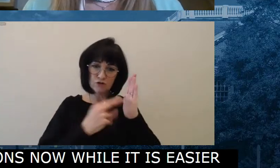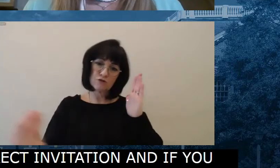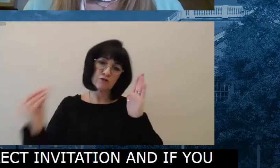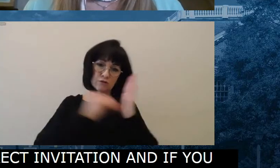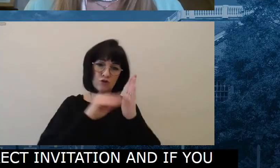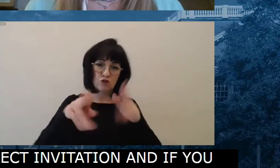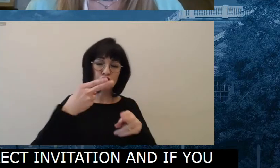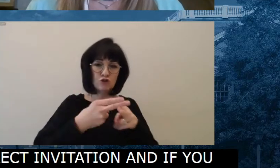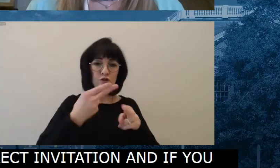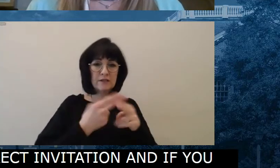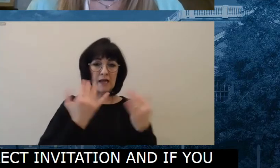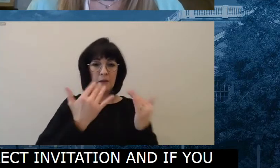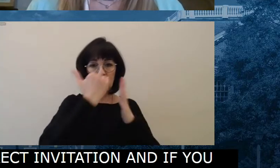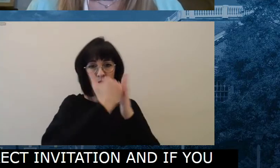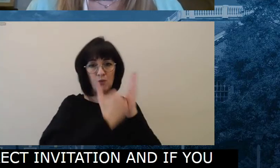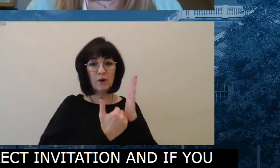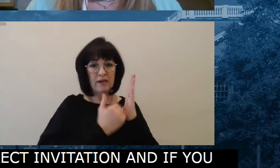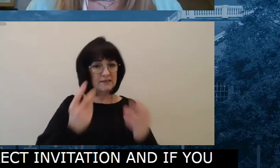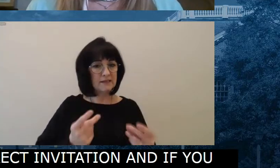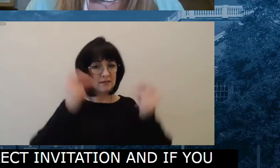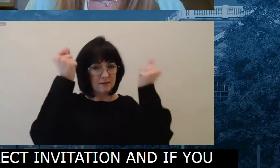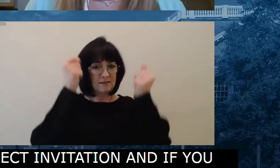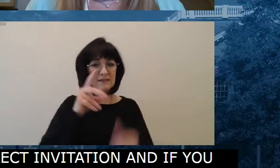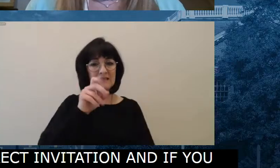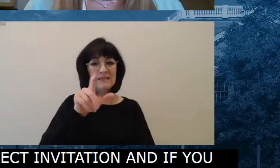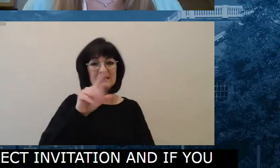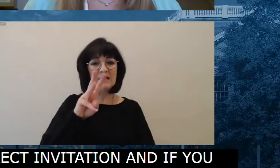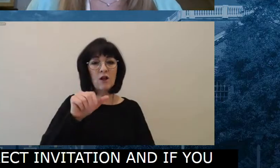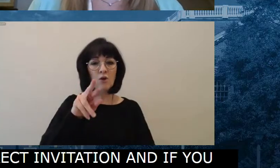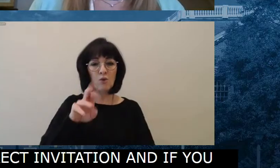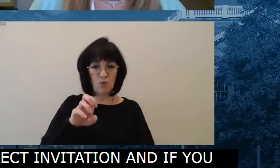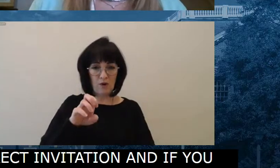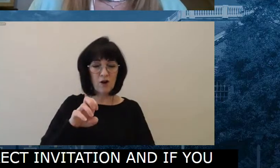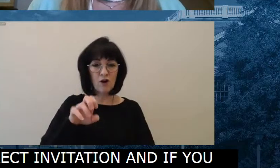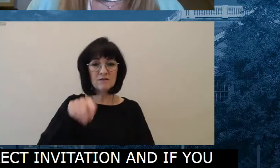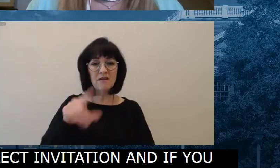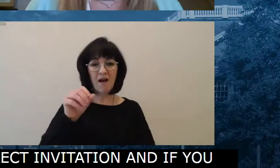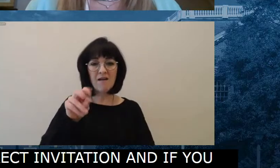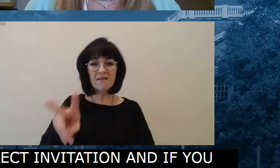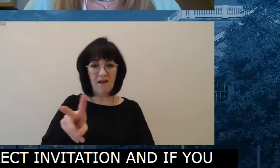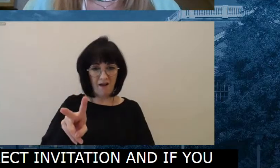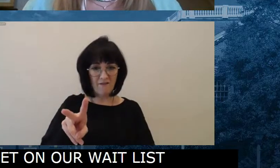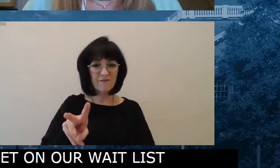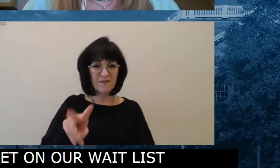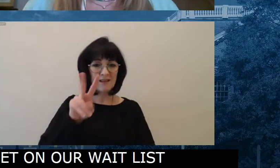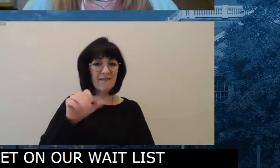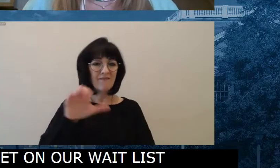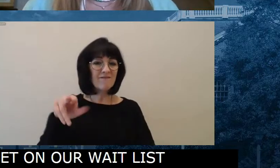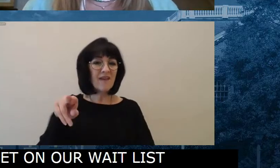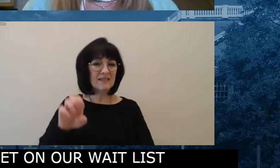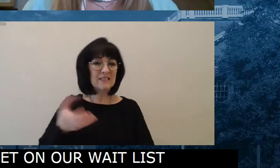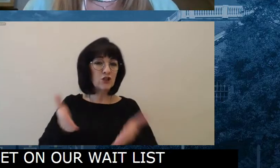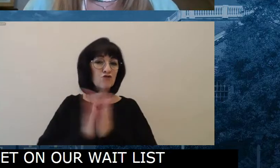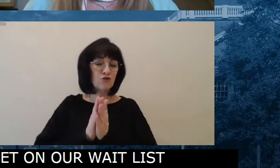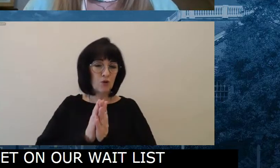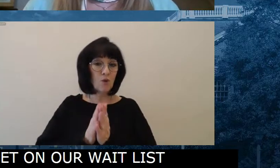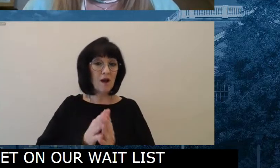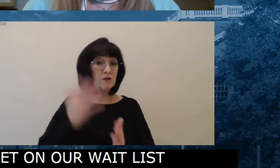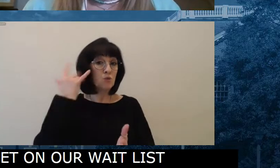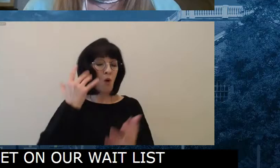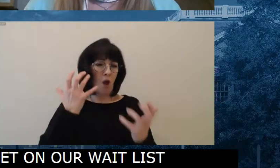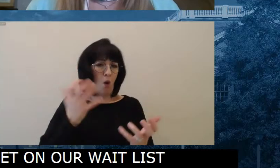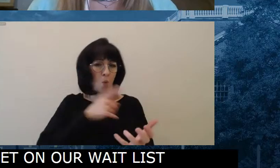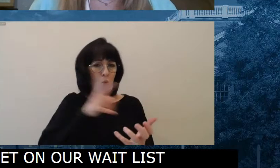immediately, vaccine request at delaware.gov, so that you can get an immediate invite for a